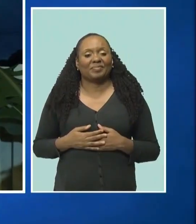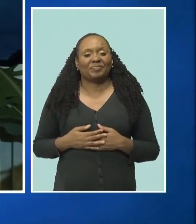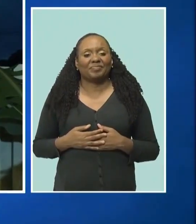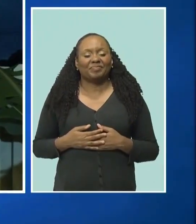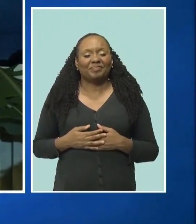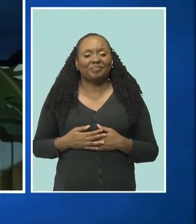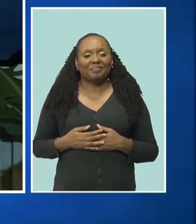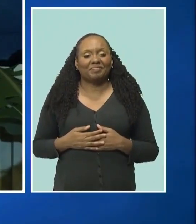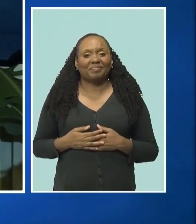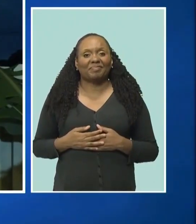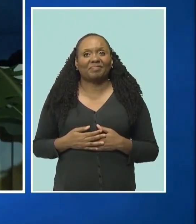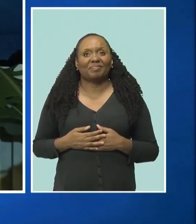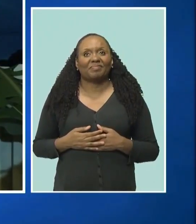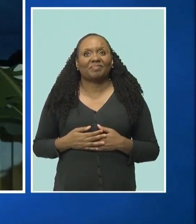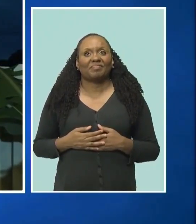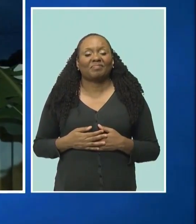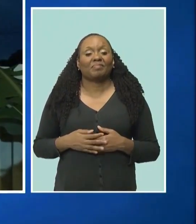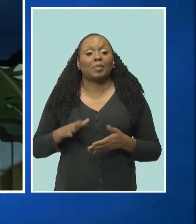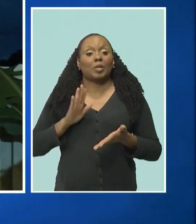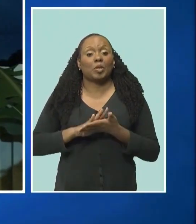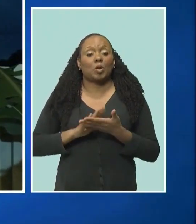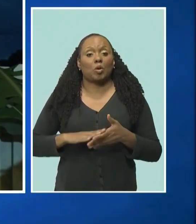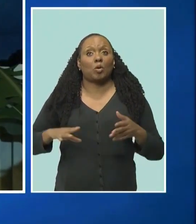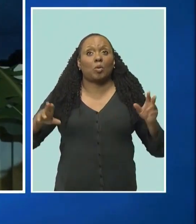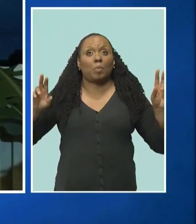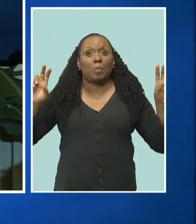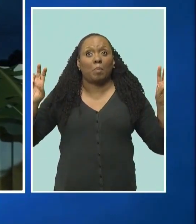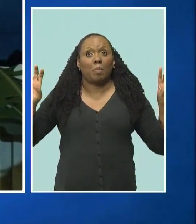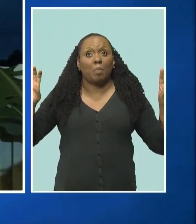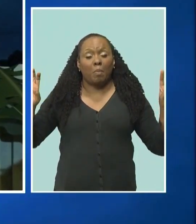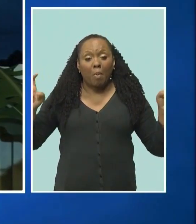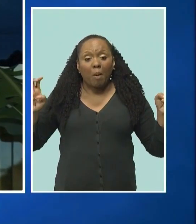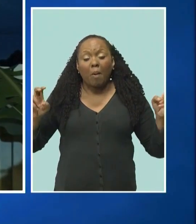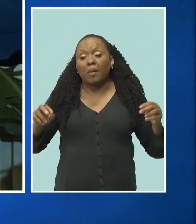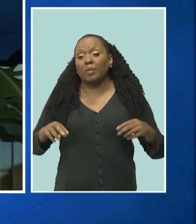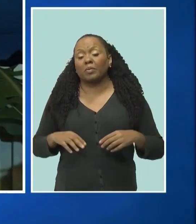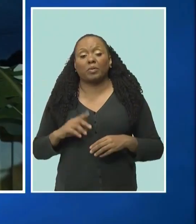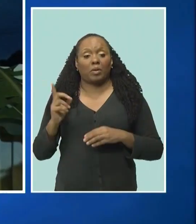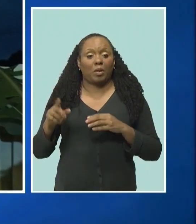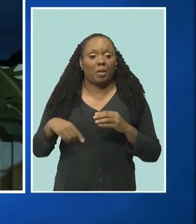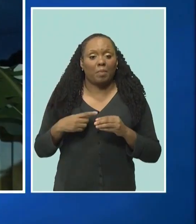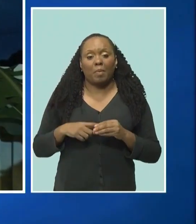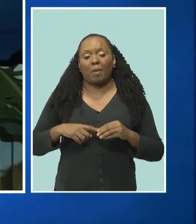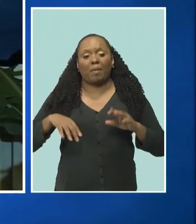the school's motto includes excellence, and the patron of the school